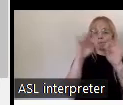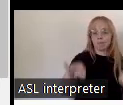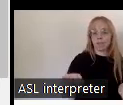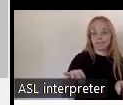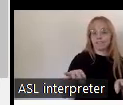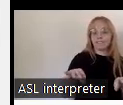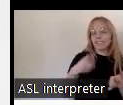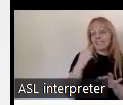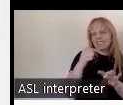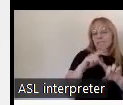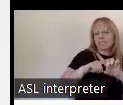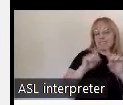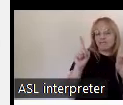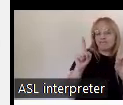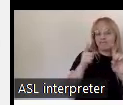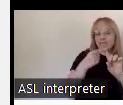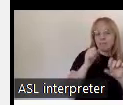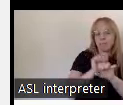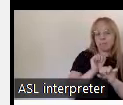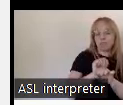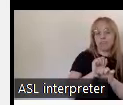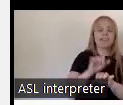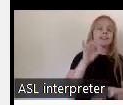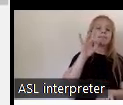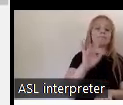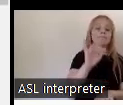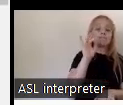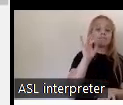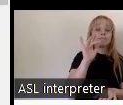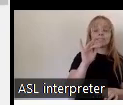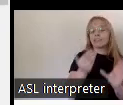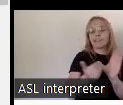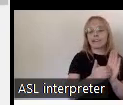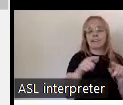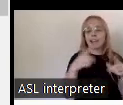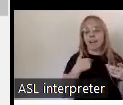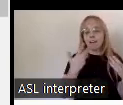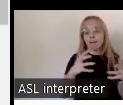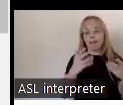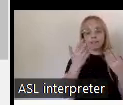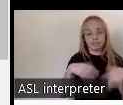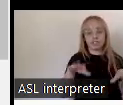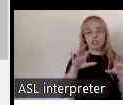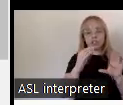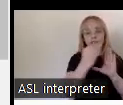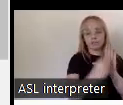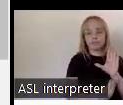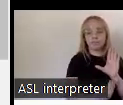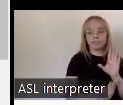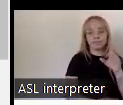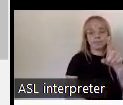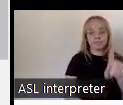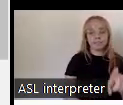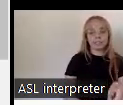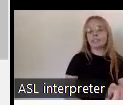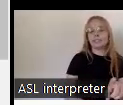little bit different from work. So I've clicked on that. And again, this is one that I've completed. But this one, its focus